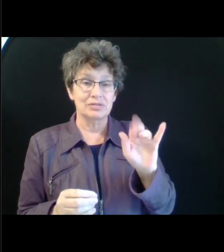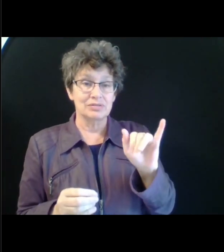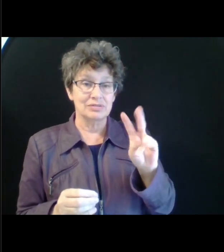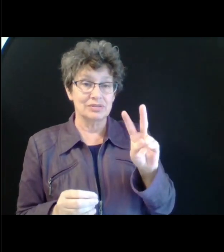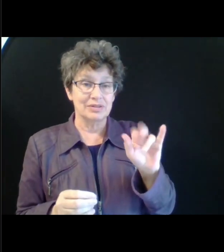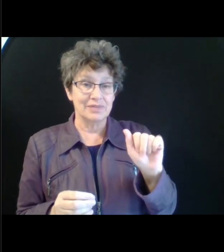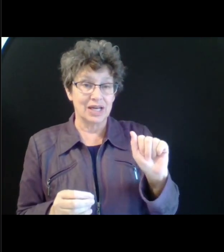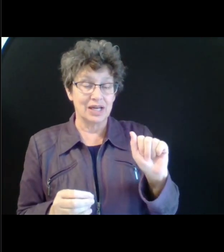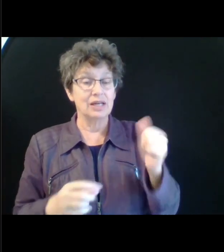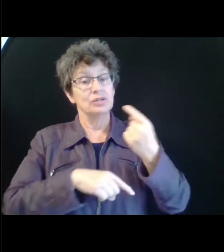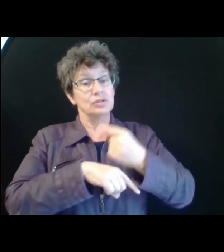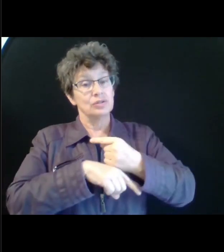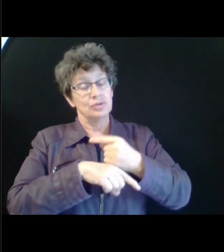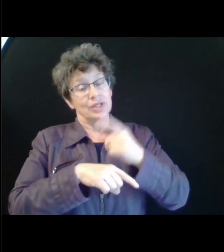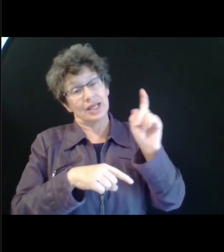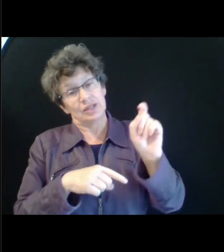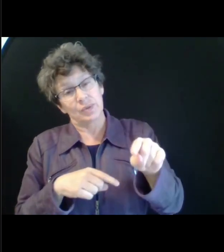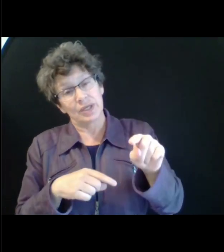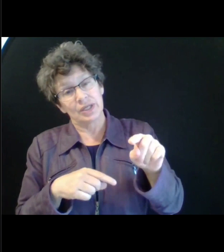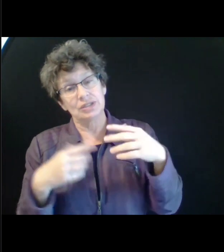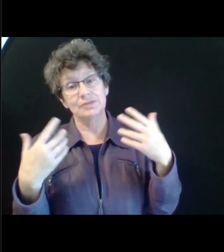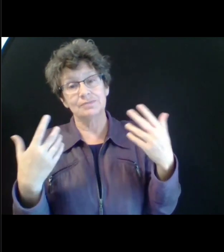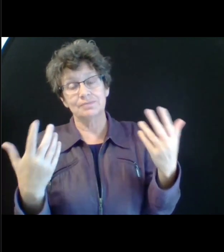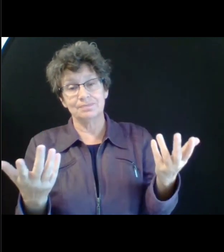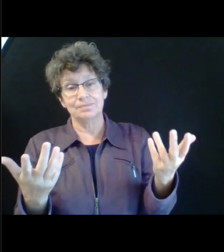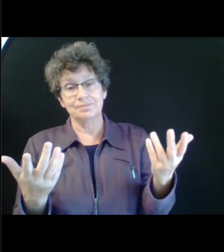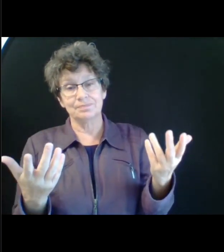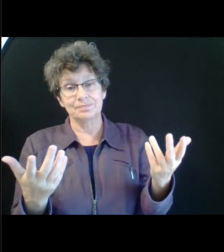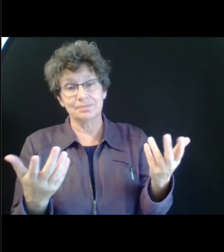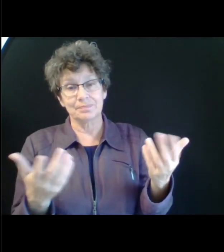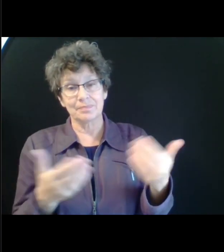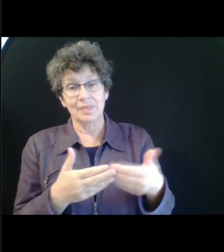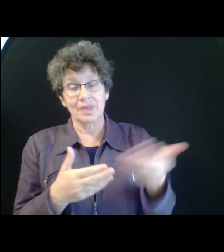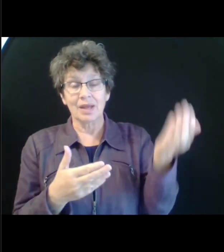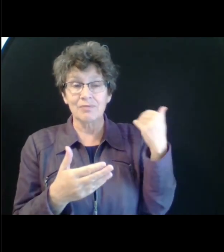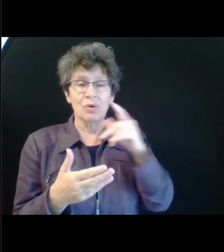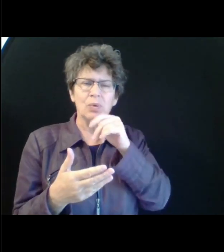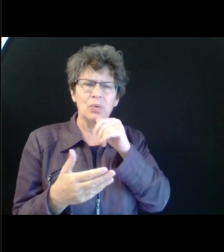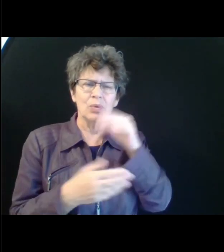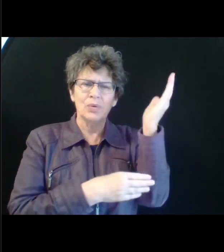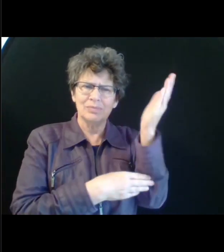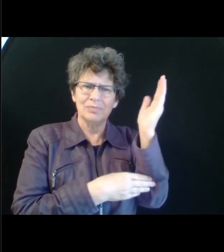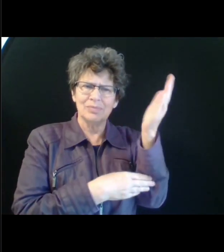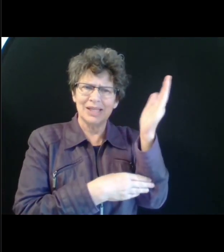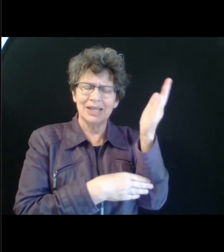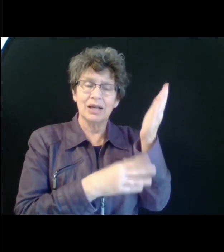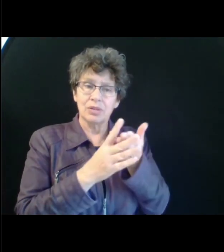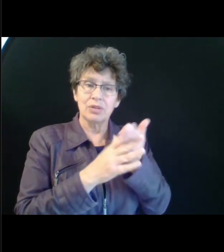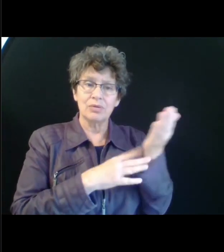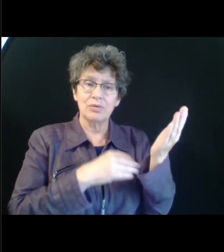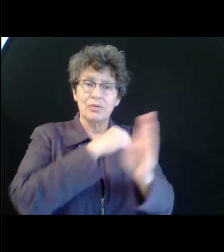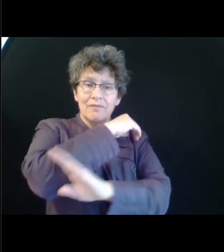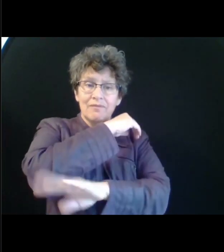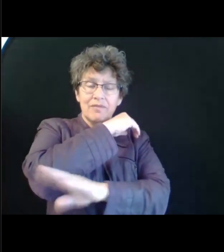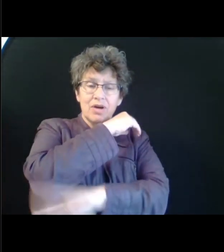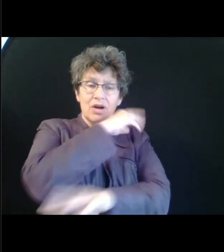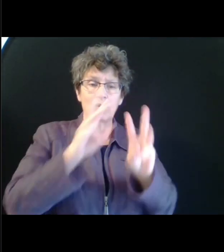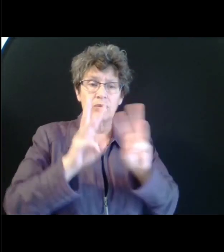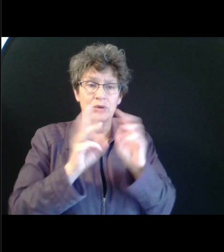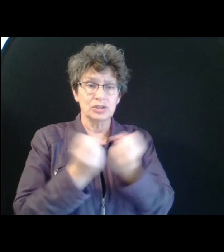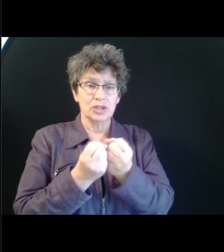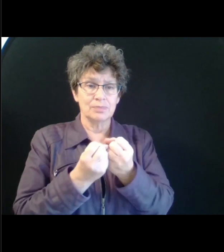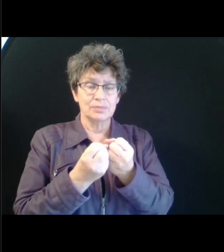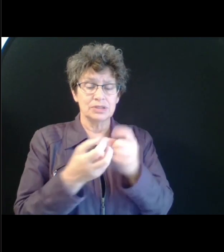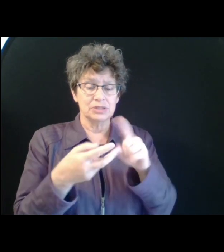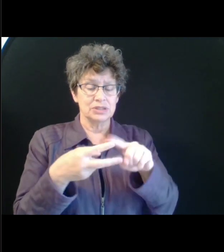this time are a review of the previous speakers that we've had during these fall sessions, so those last two sessions, so